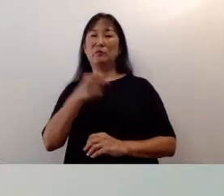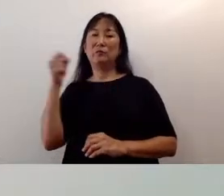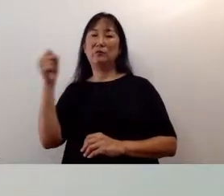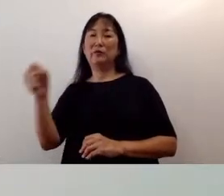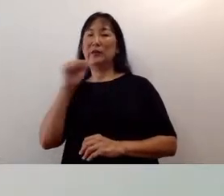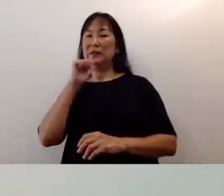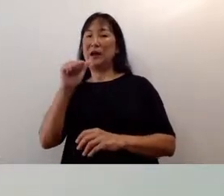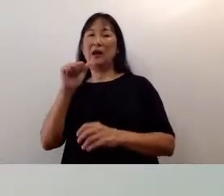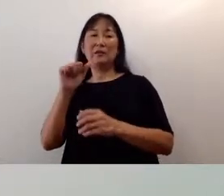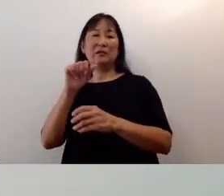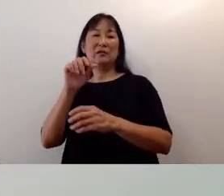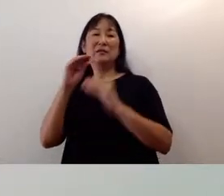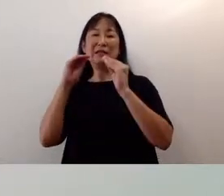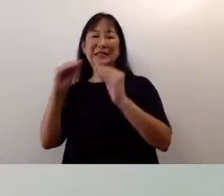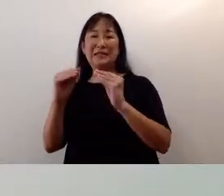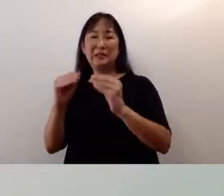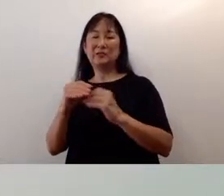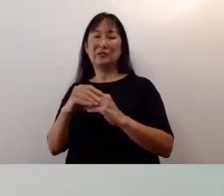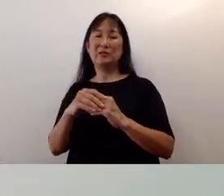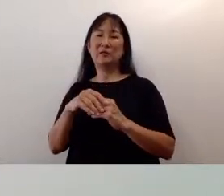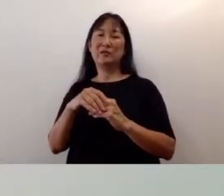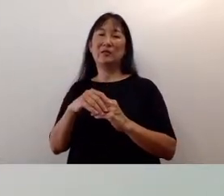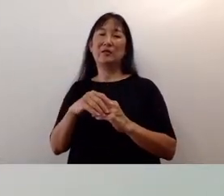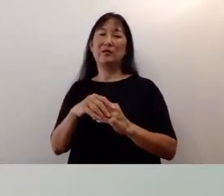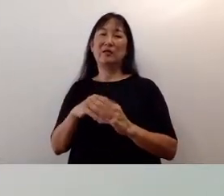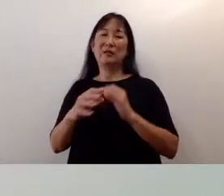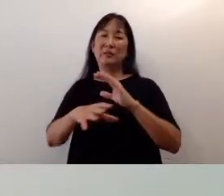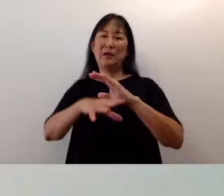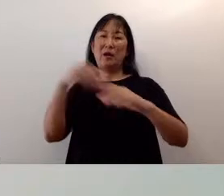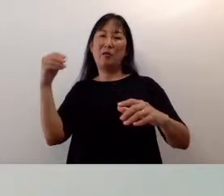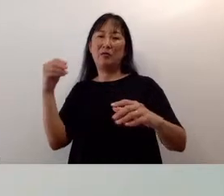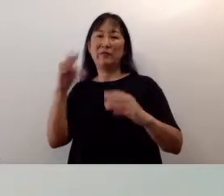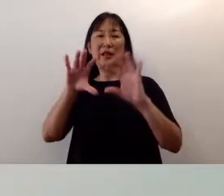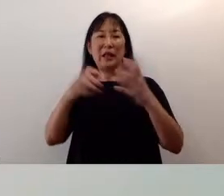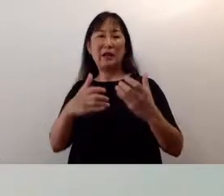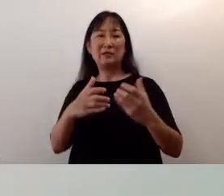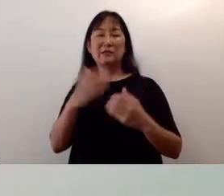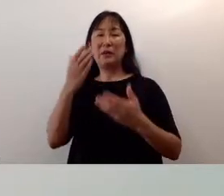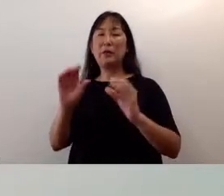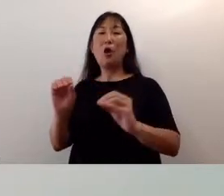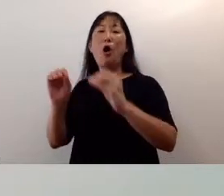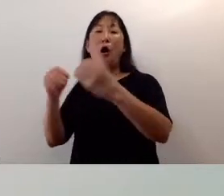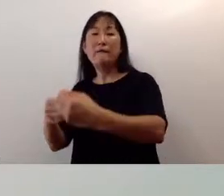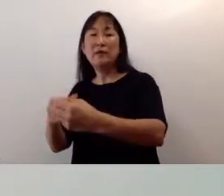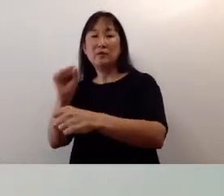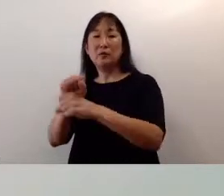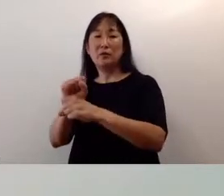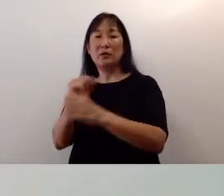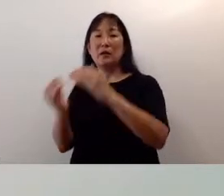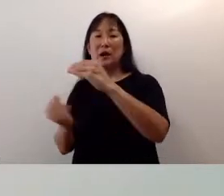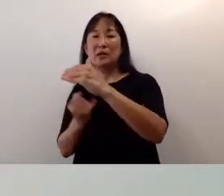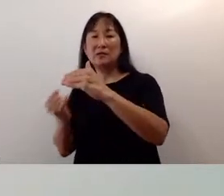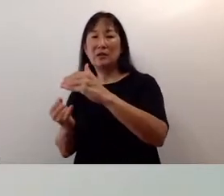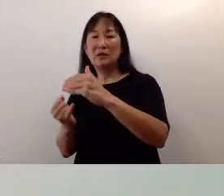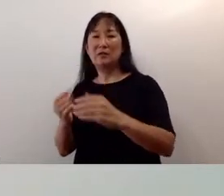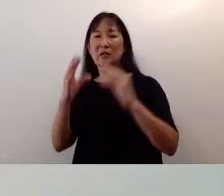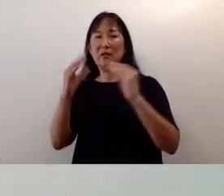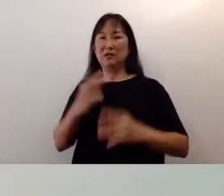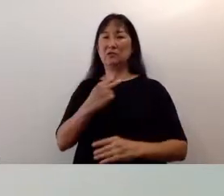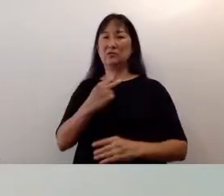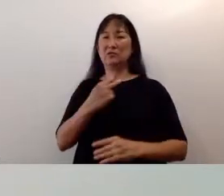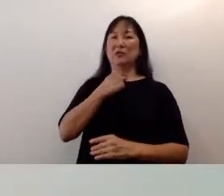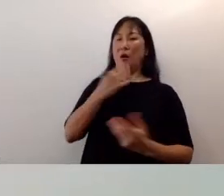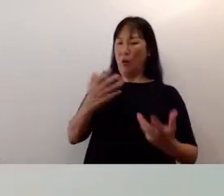they're not having to interact with students every day, and that they're maybe doing more of an office work where they're isolated. And so it is